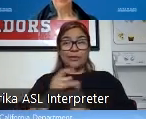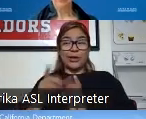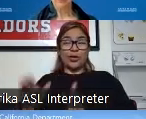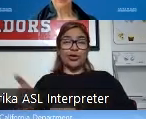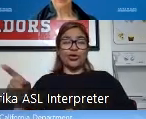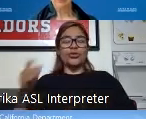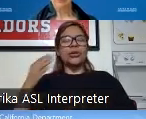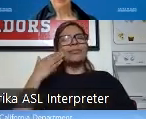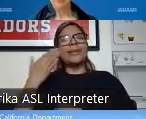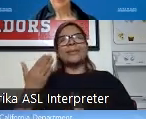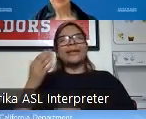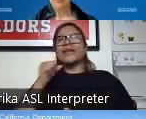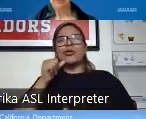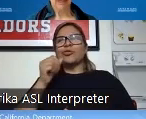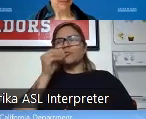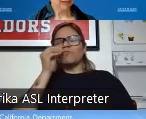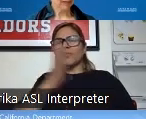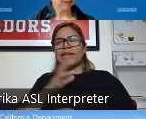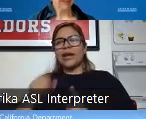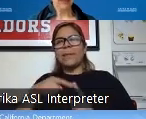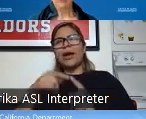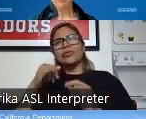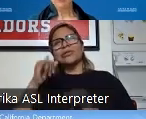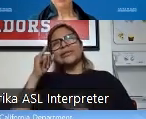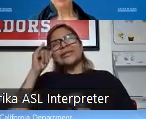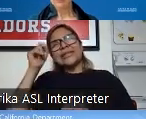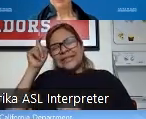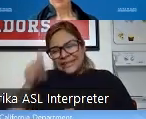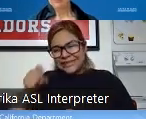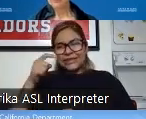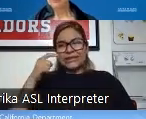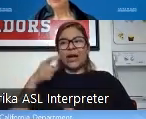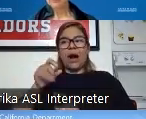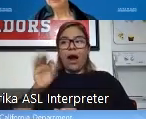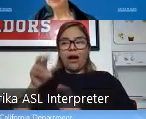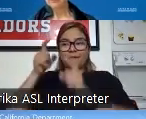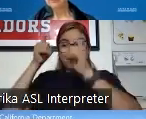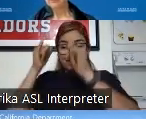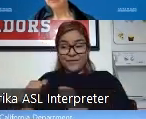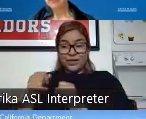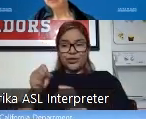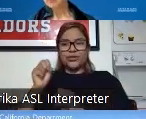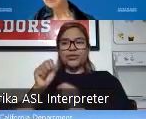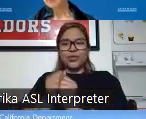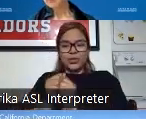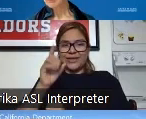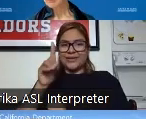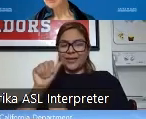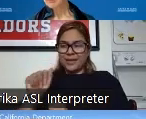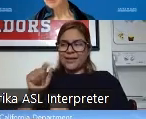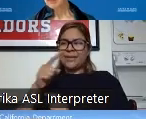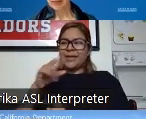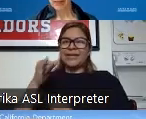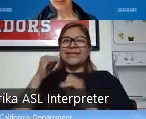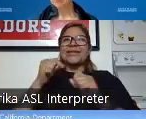care about the needs of individuals with disabilities struggling to remain independent in the community, because independent